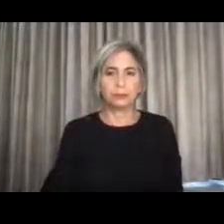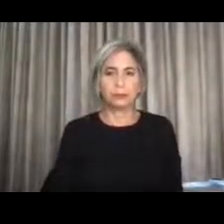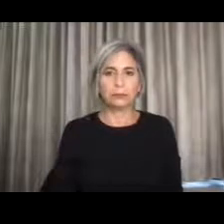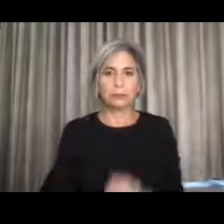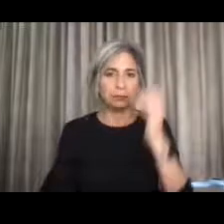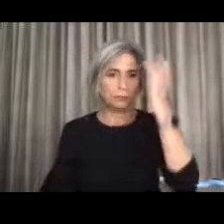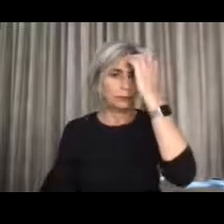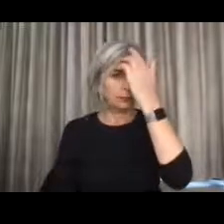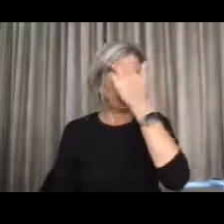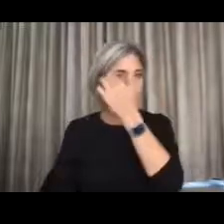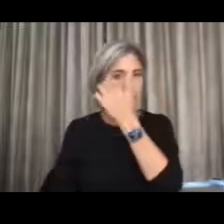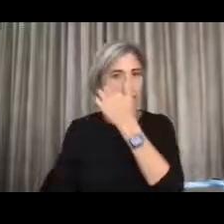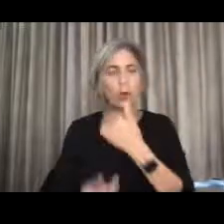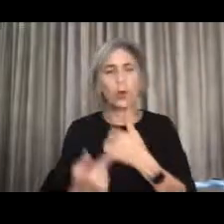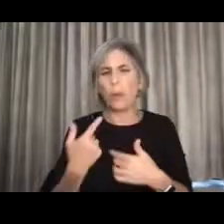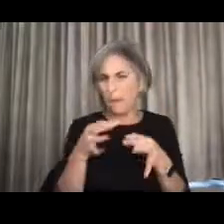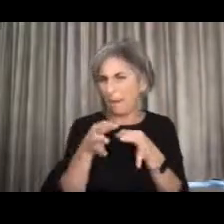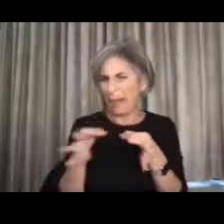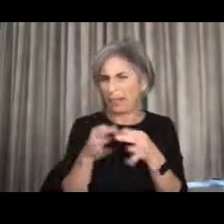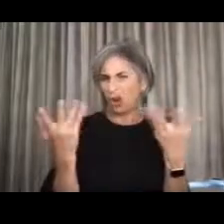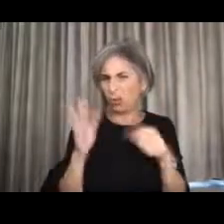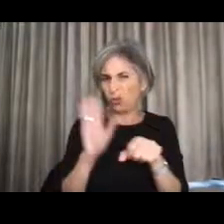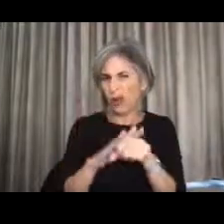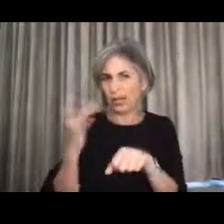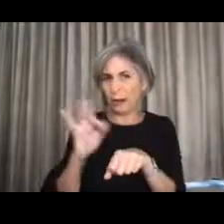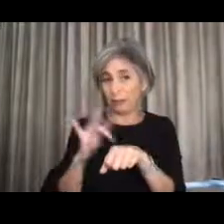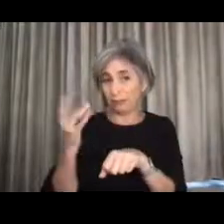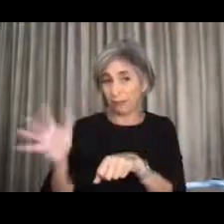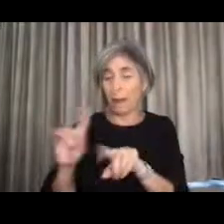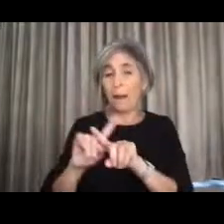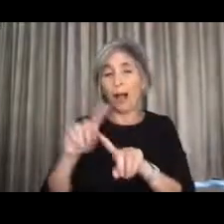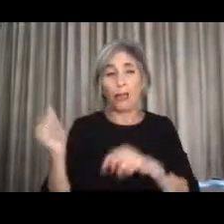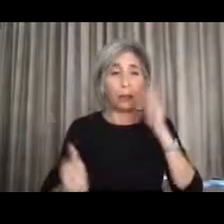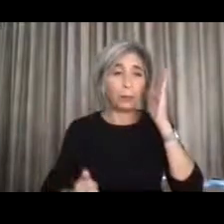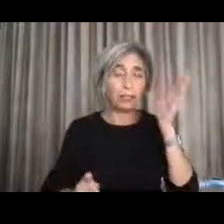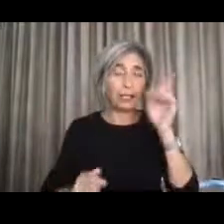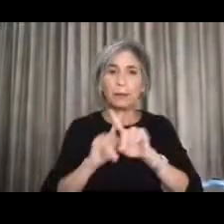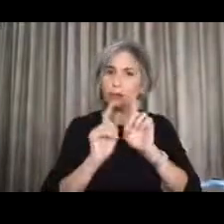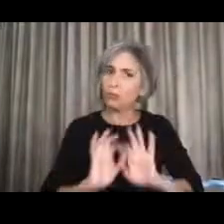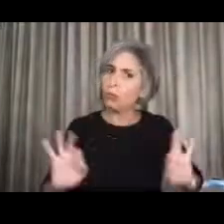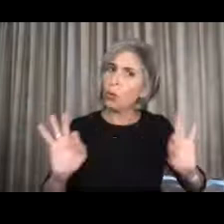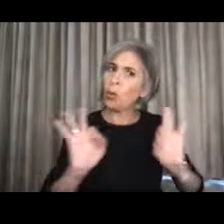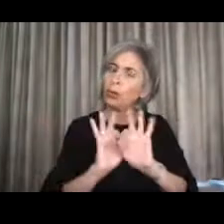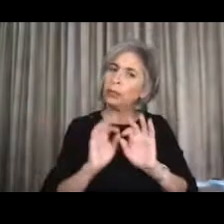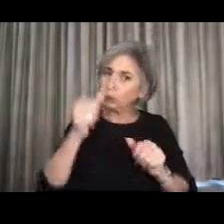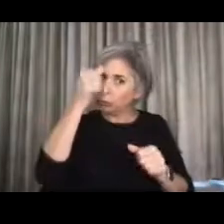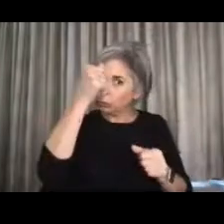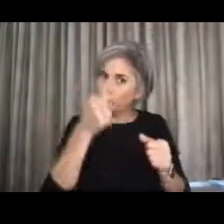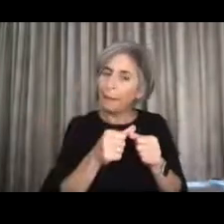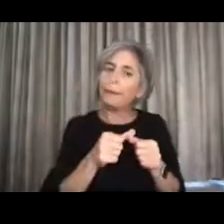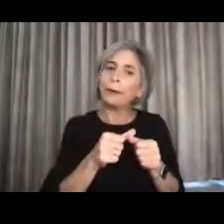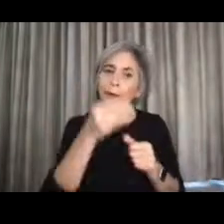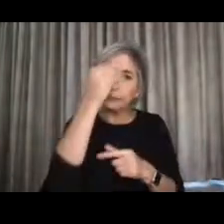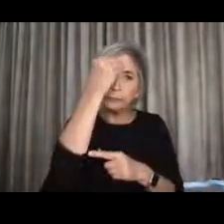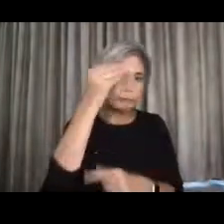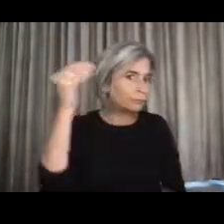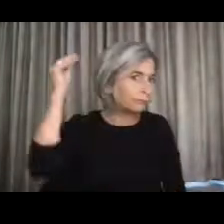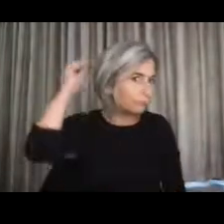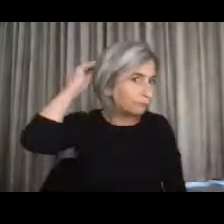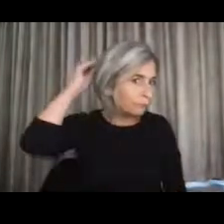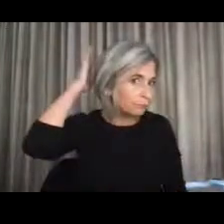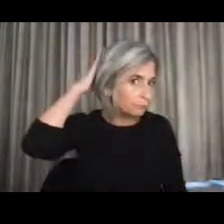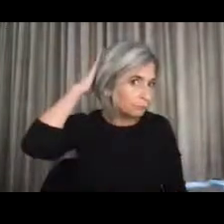Some of these things were already mentioned earlier by other presenters, but it's very important to keep in mind. There's a